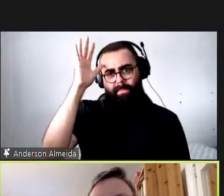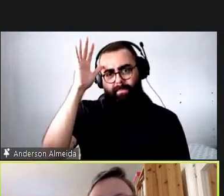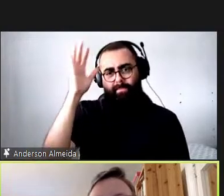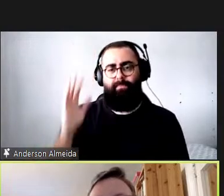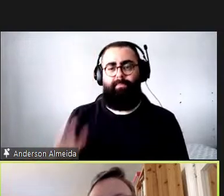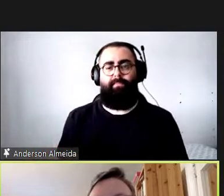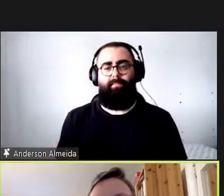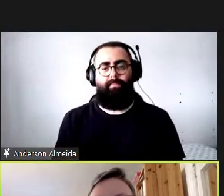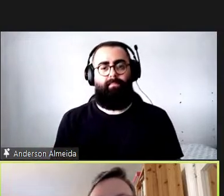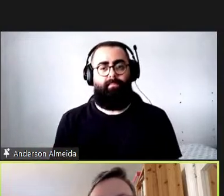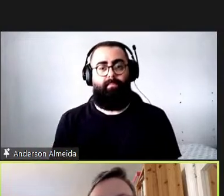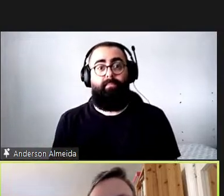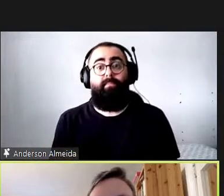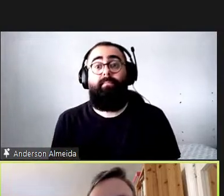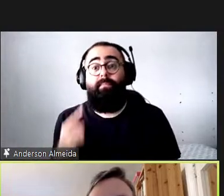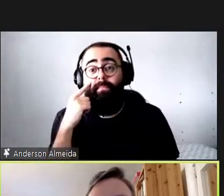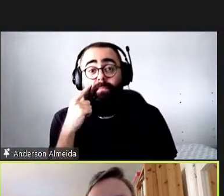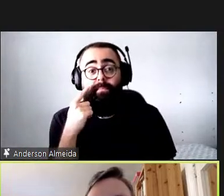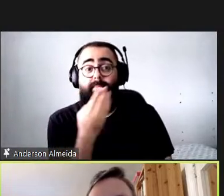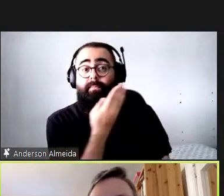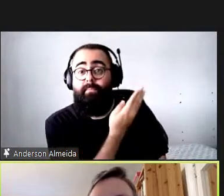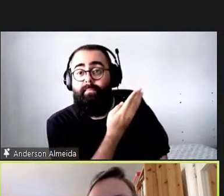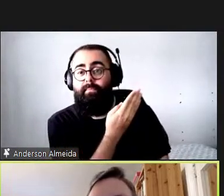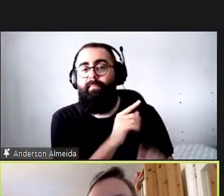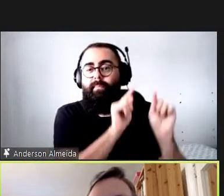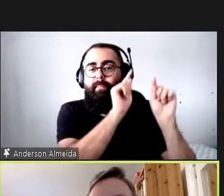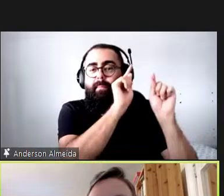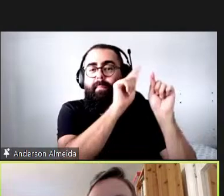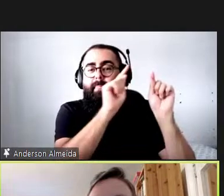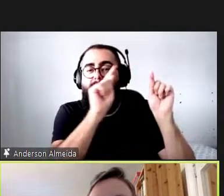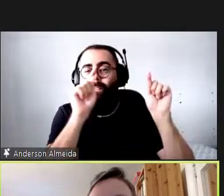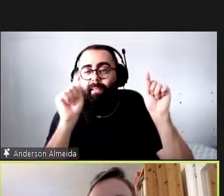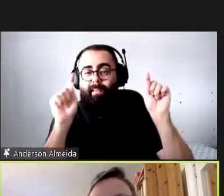That very top line, the dotted dark gray line,